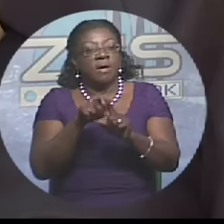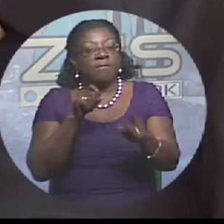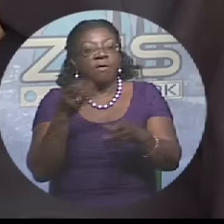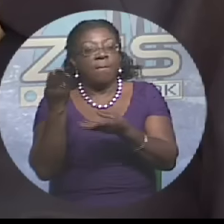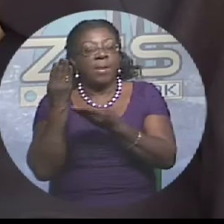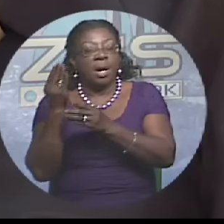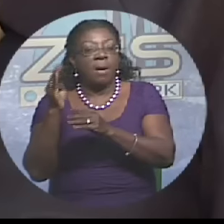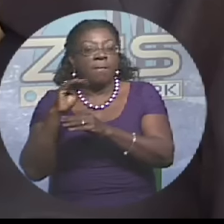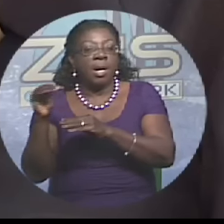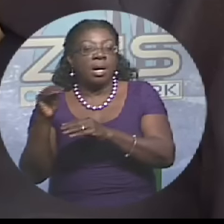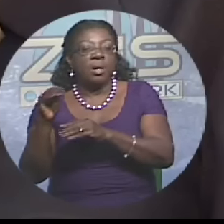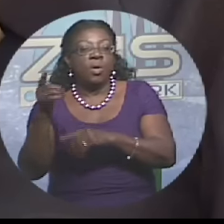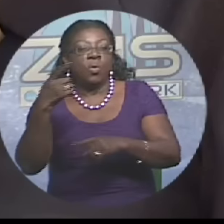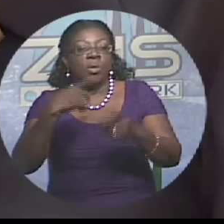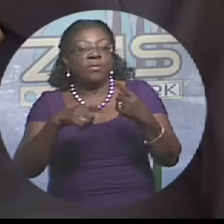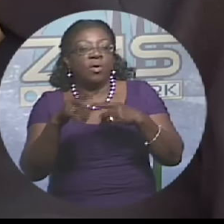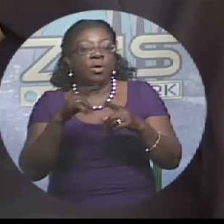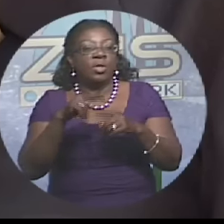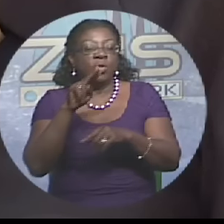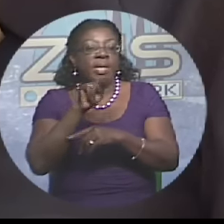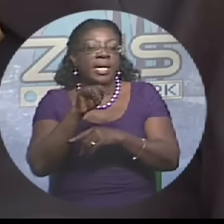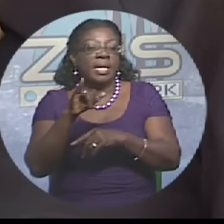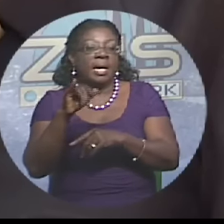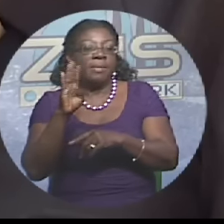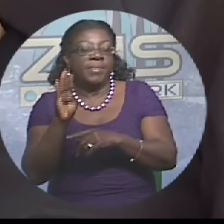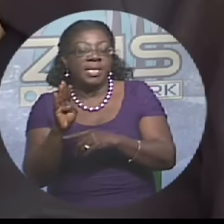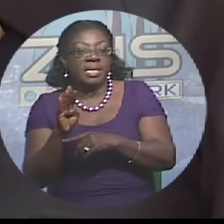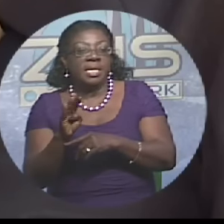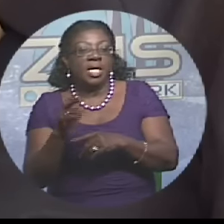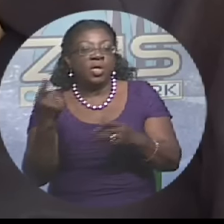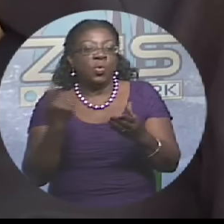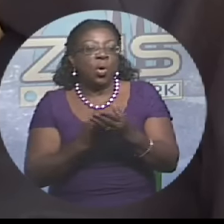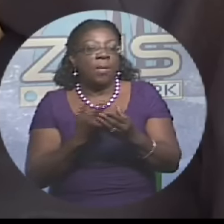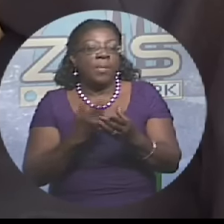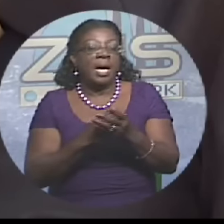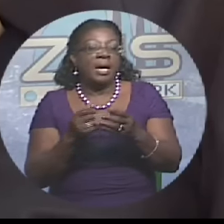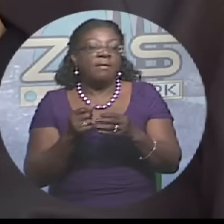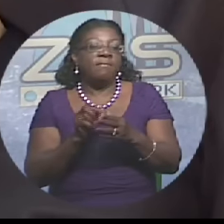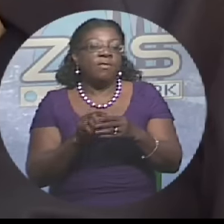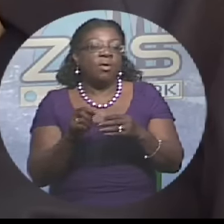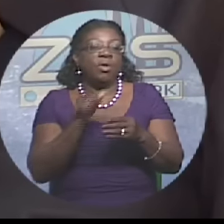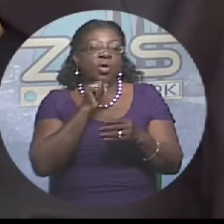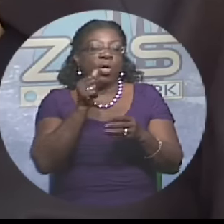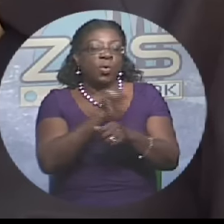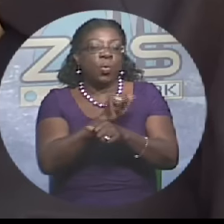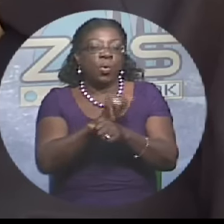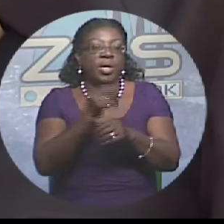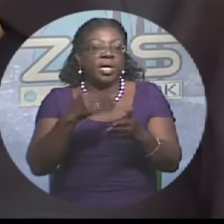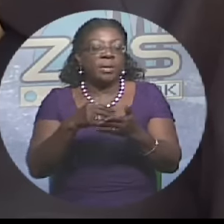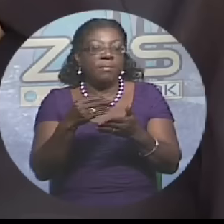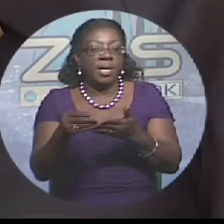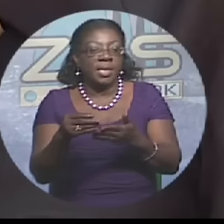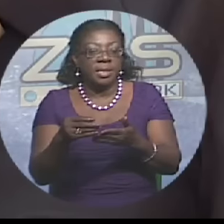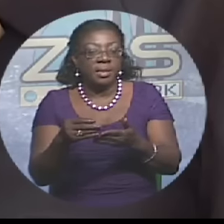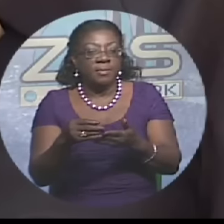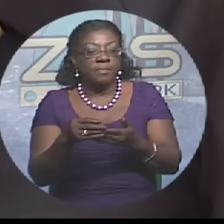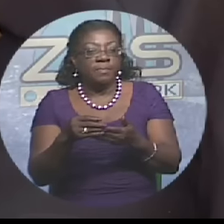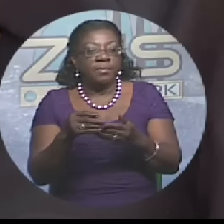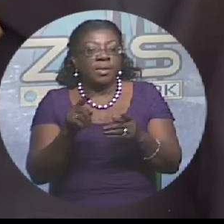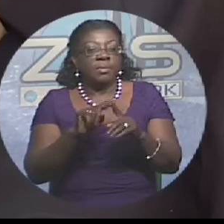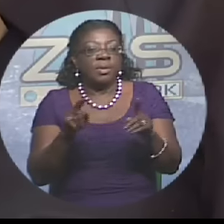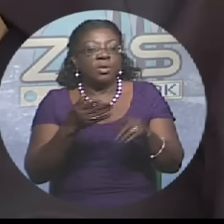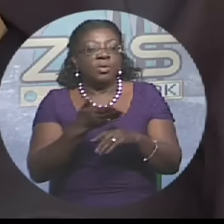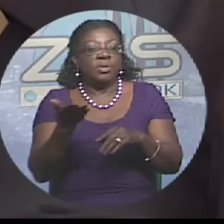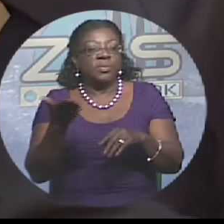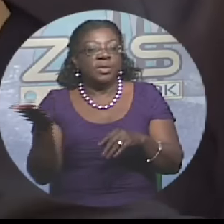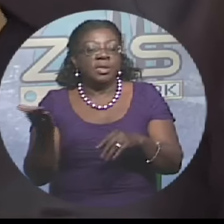have gone to the National Insurance Board to apply for the unemployment benefit to come to the Department of Labor. We encourage those persons